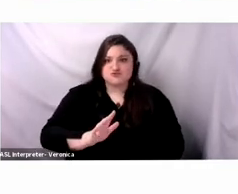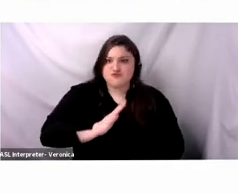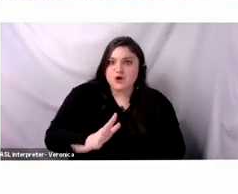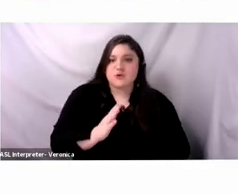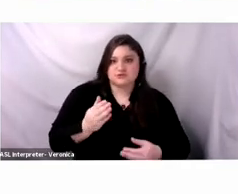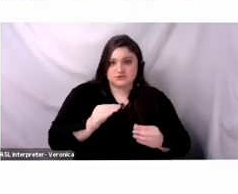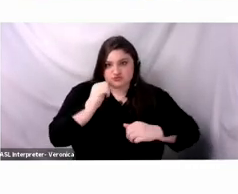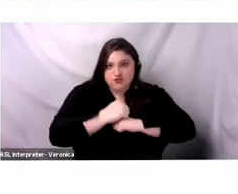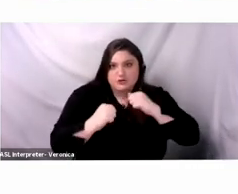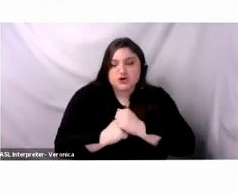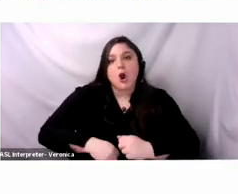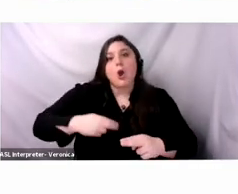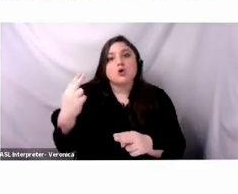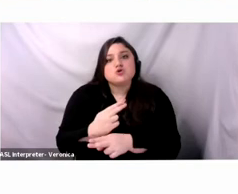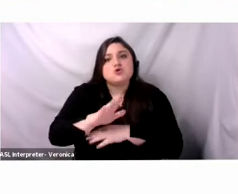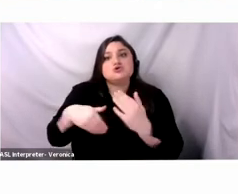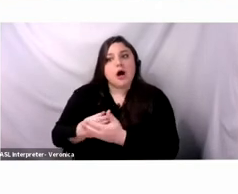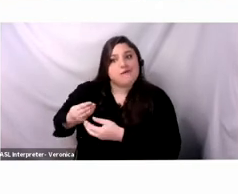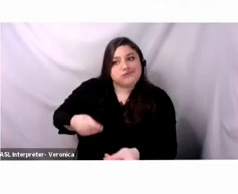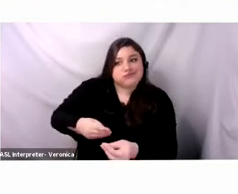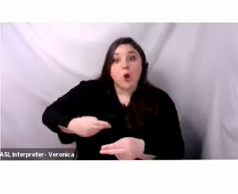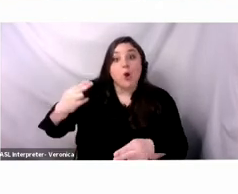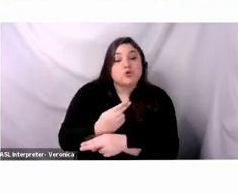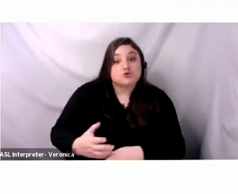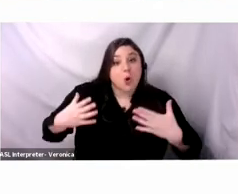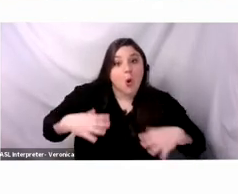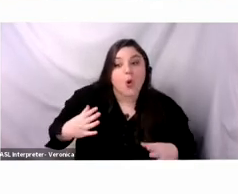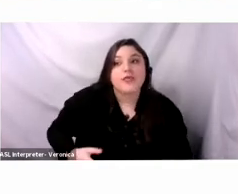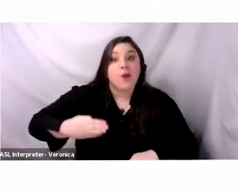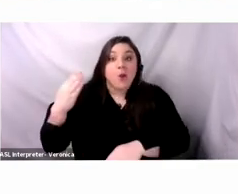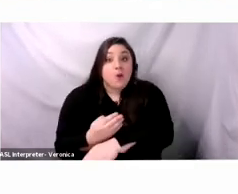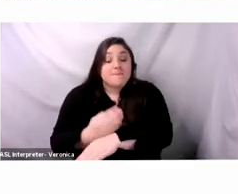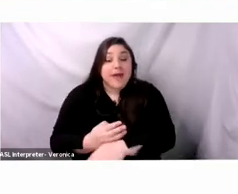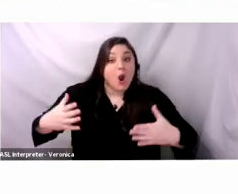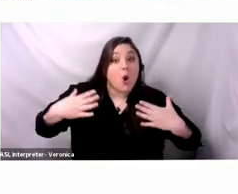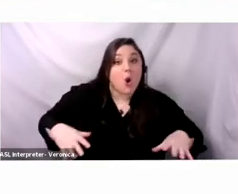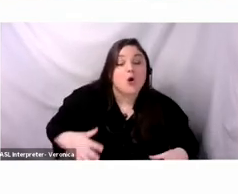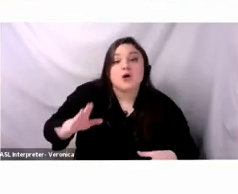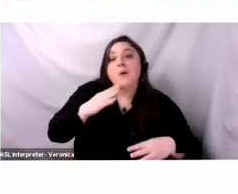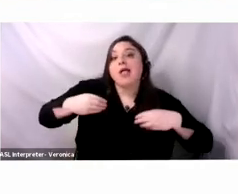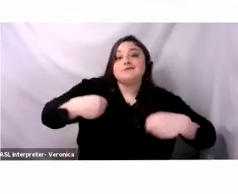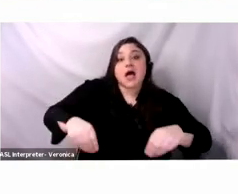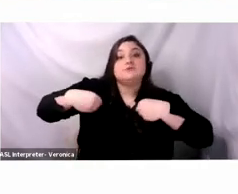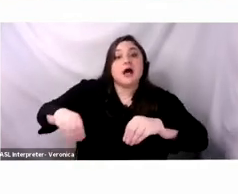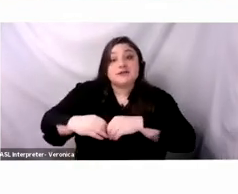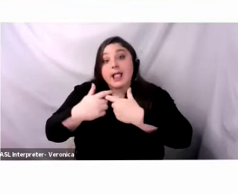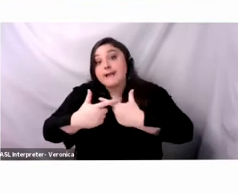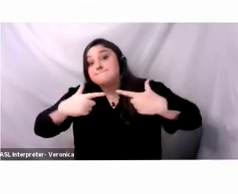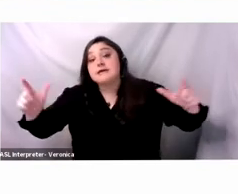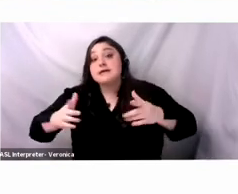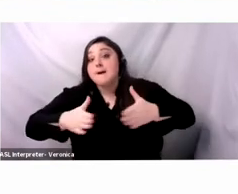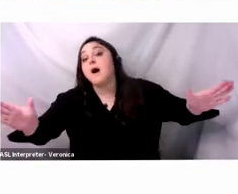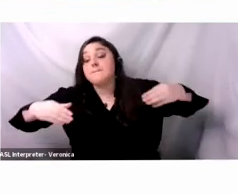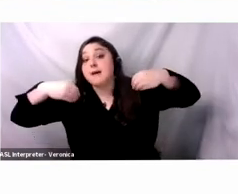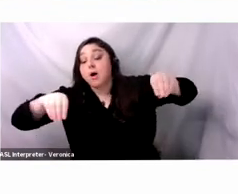of used clothing. They repaired, upcycled, and revalued secondhand clothes by public markets and door-to-door distribution.